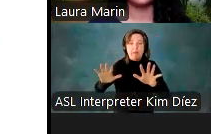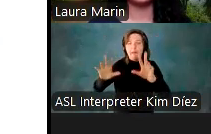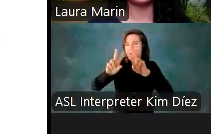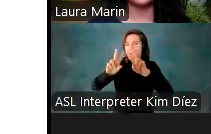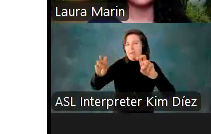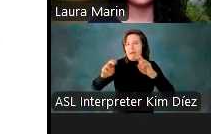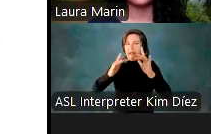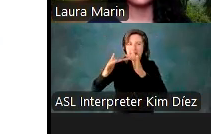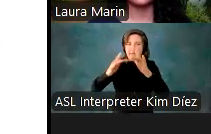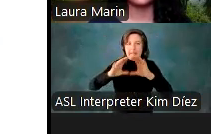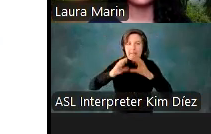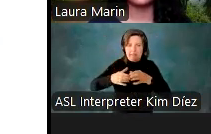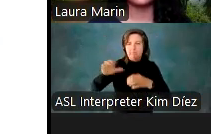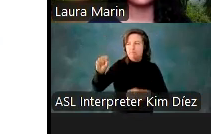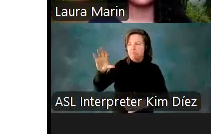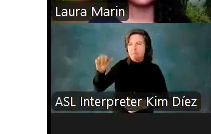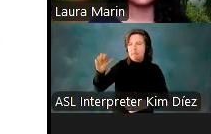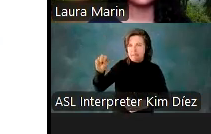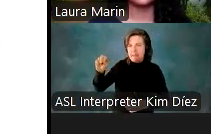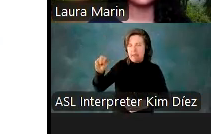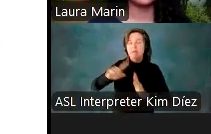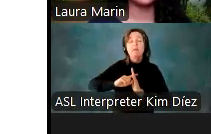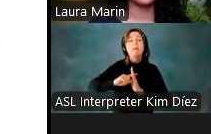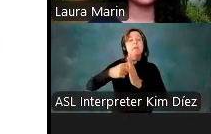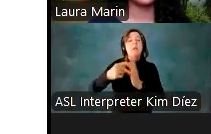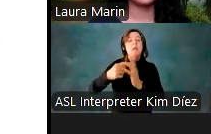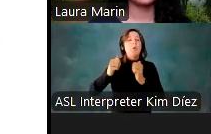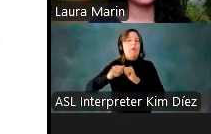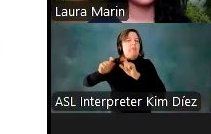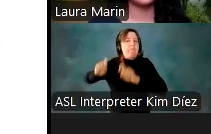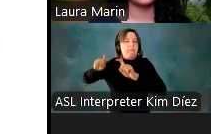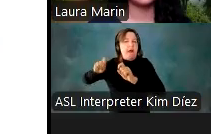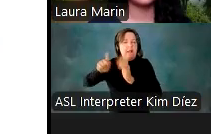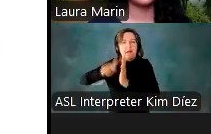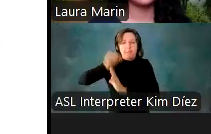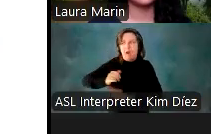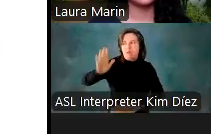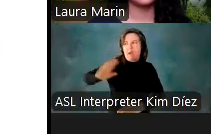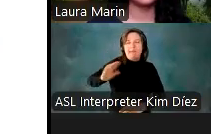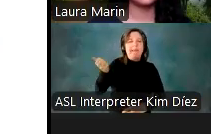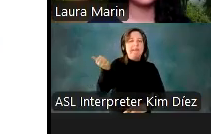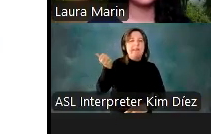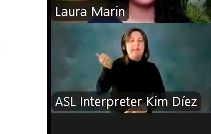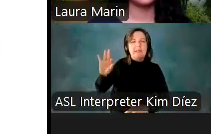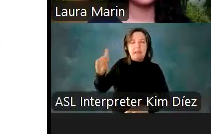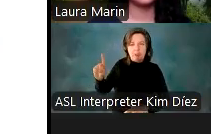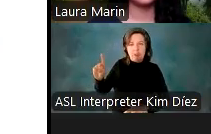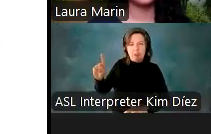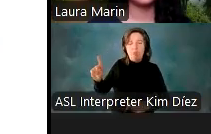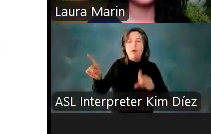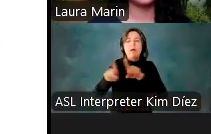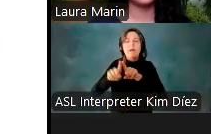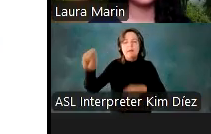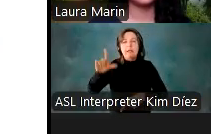Network. And it was started with a pilot project in 1991 as the Soil